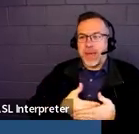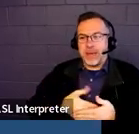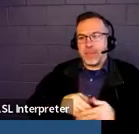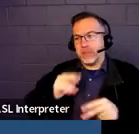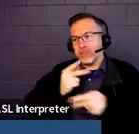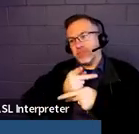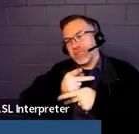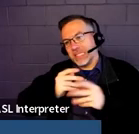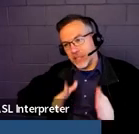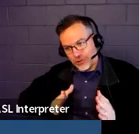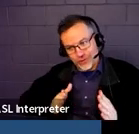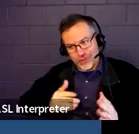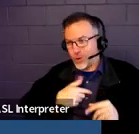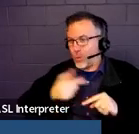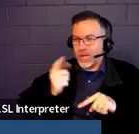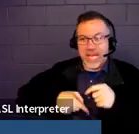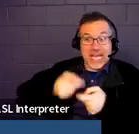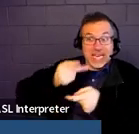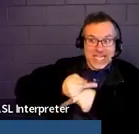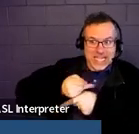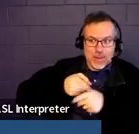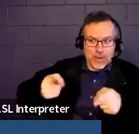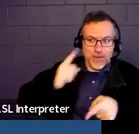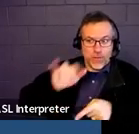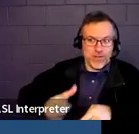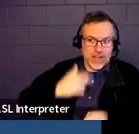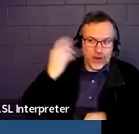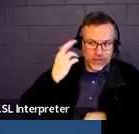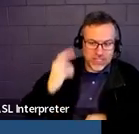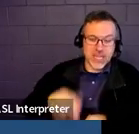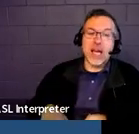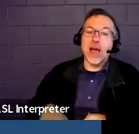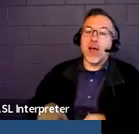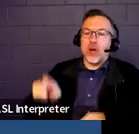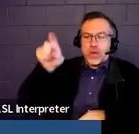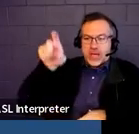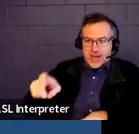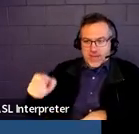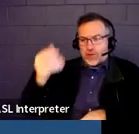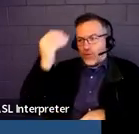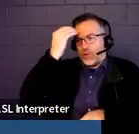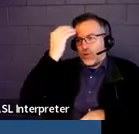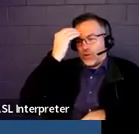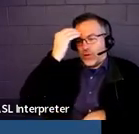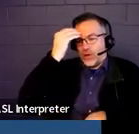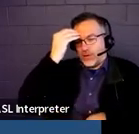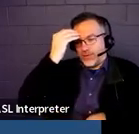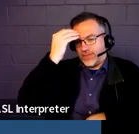that particular reason. But we also have to be cognizant of what lies,